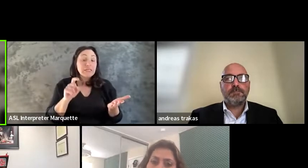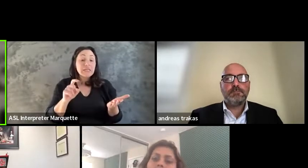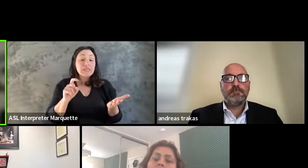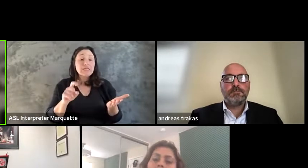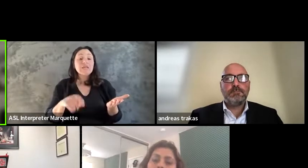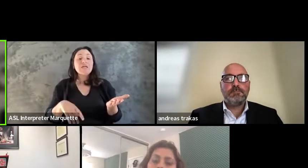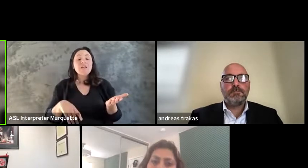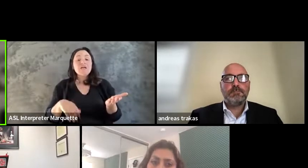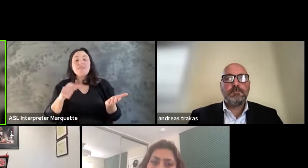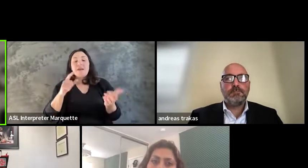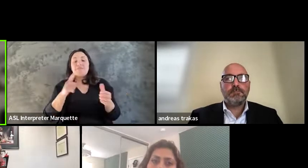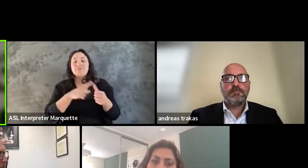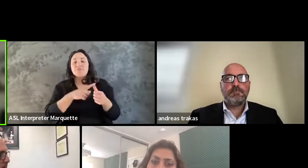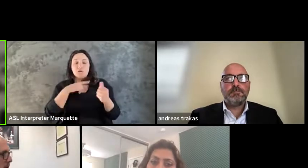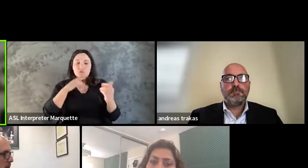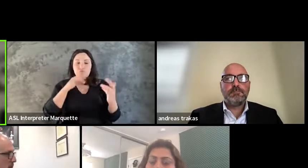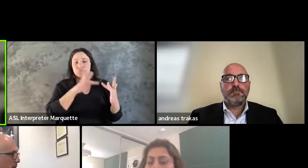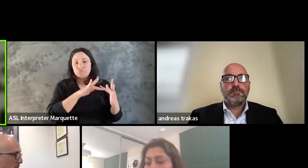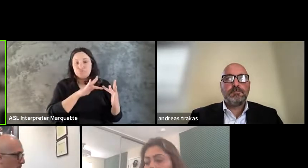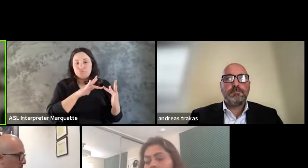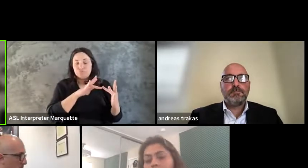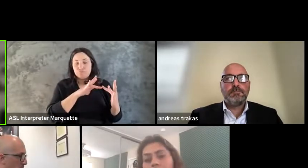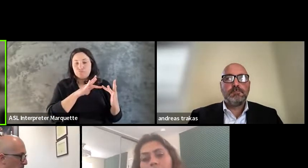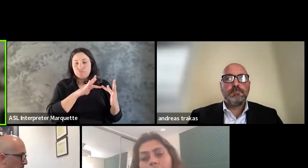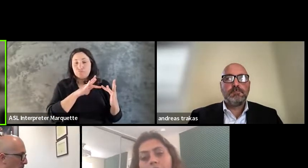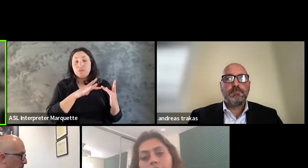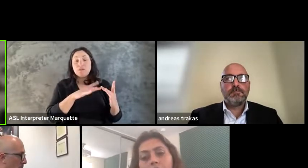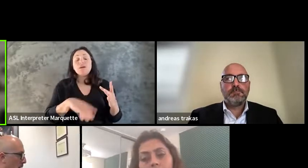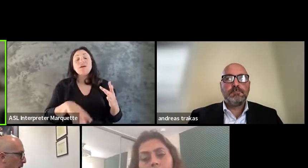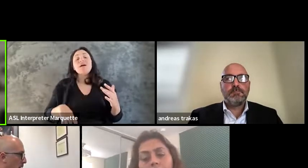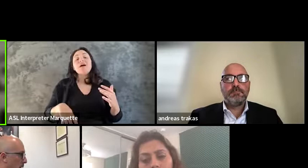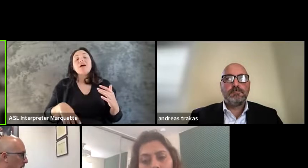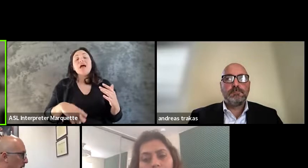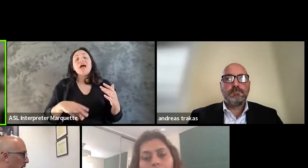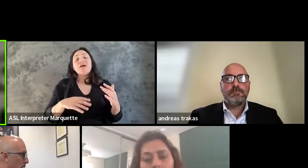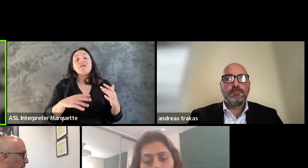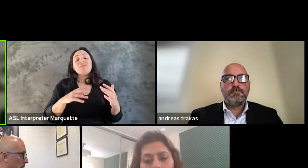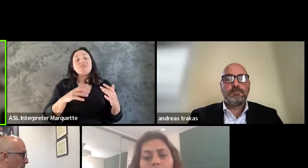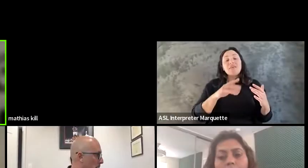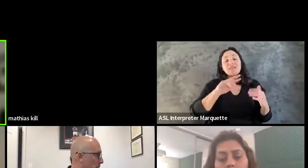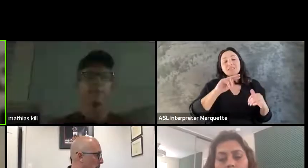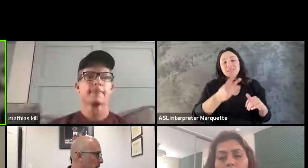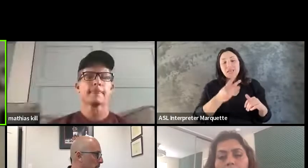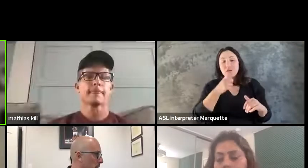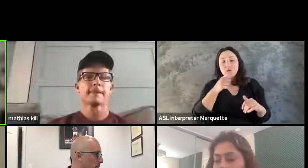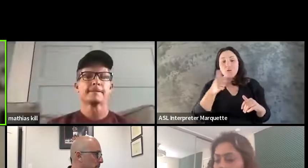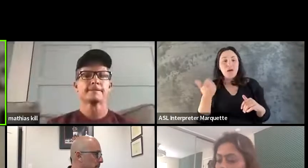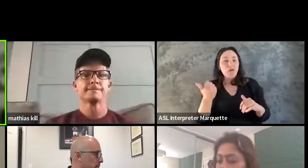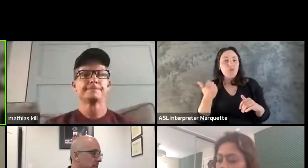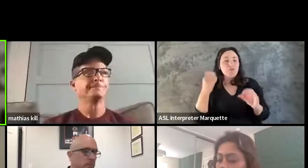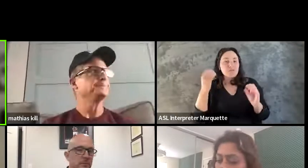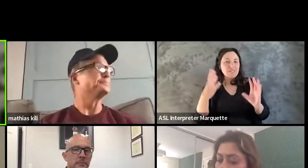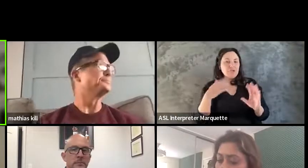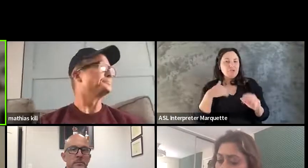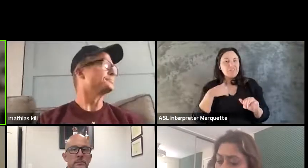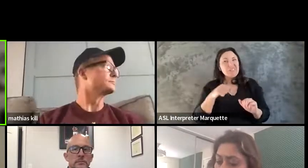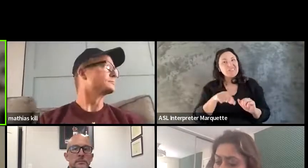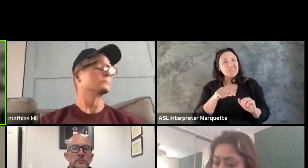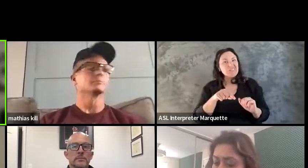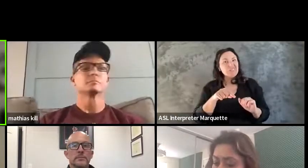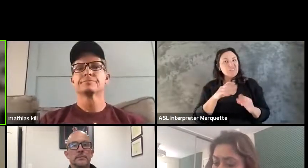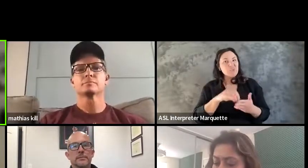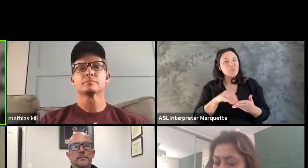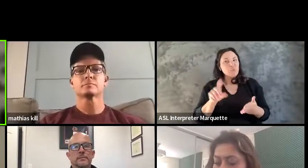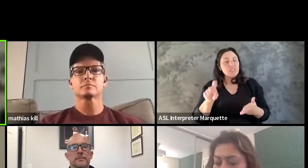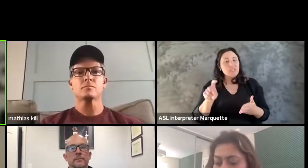to right now. After that, we will be looking at some of the other recommendations that come through or requests. So please